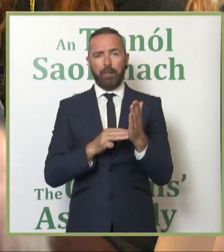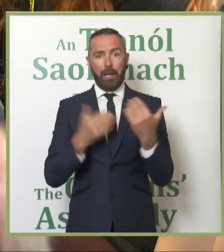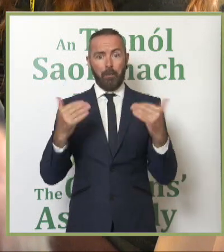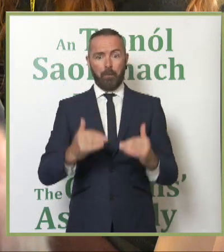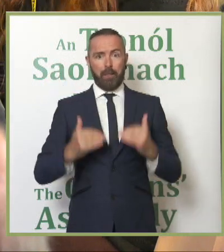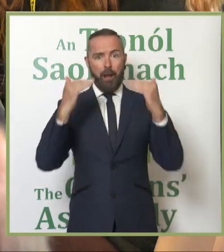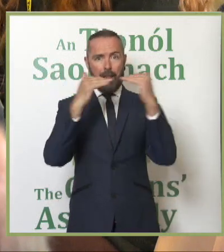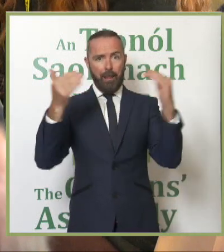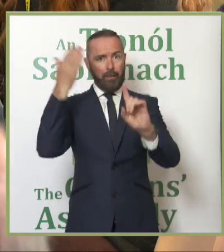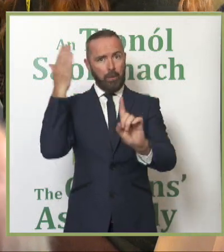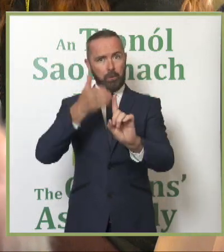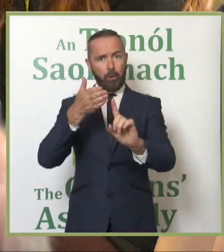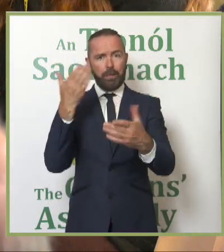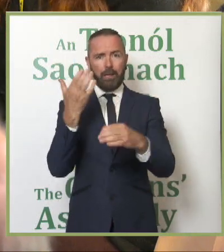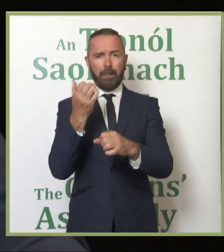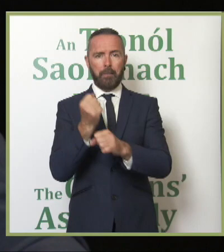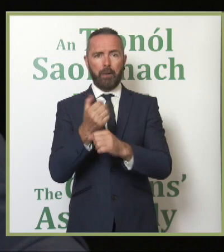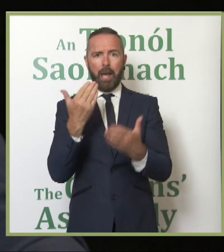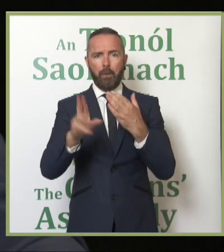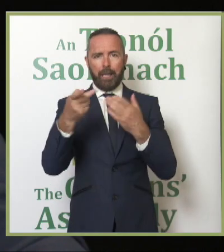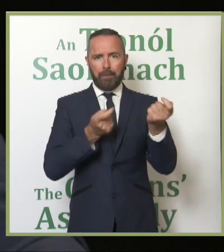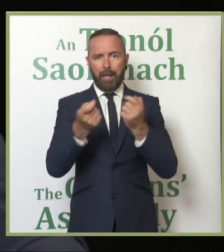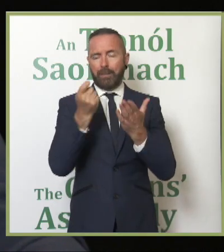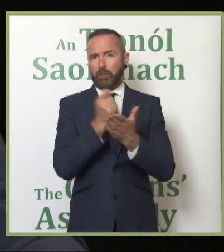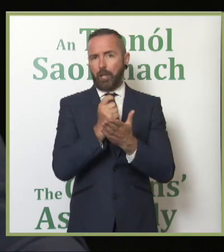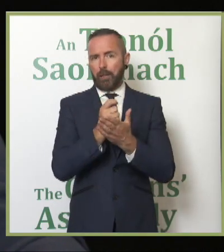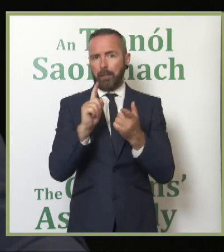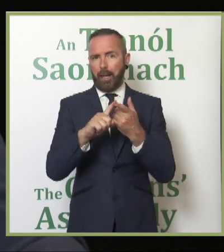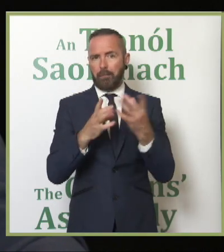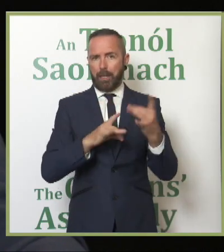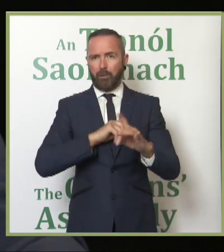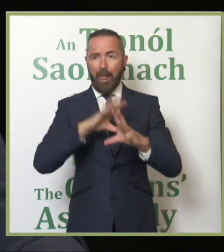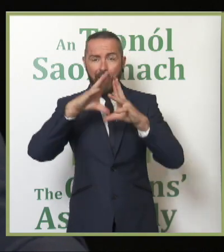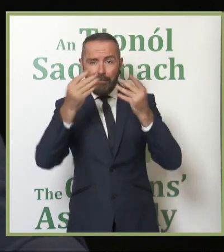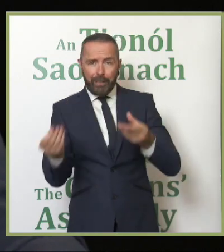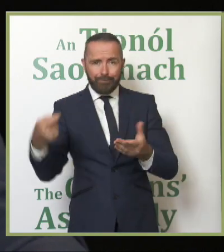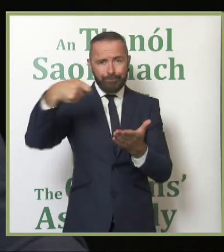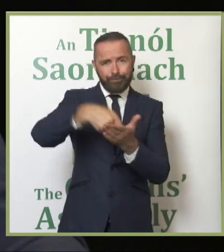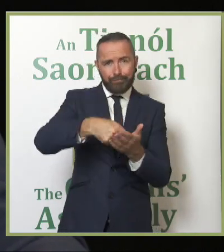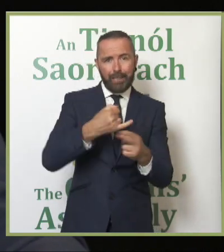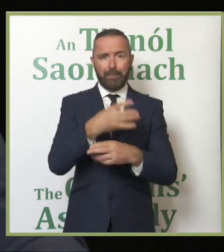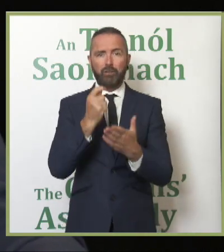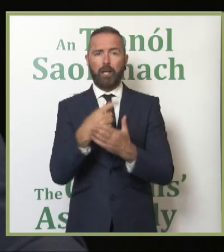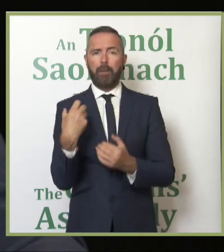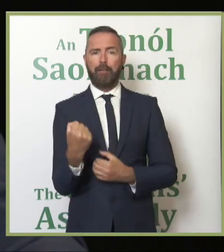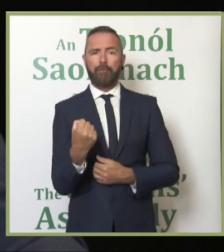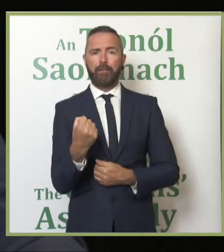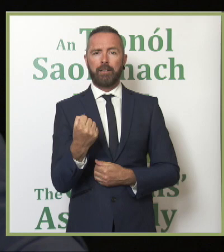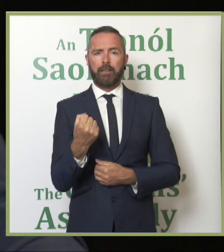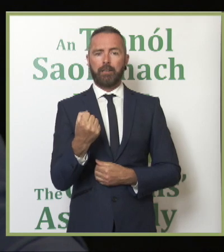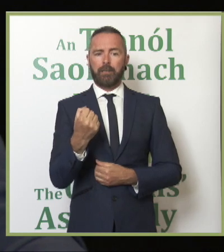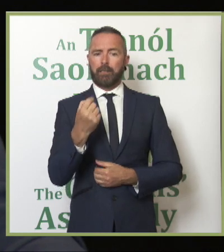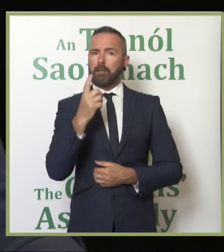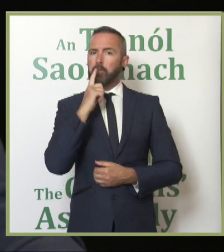approach to how we're going to manage our time and how we're going to fit everything that we need to fit into the time that we have. But it